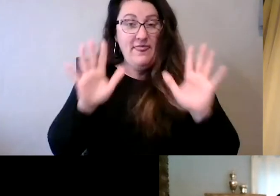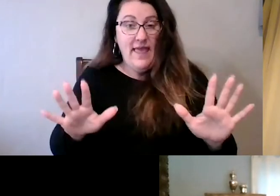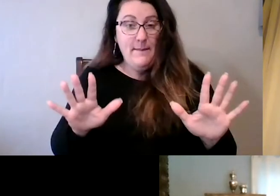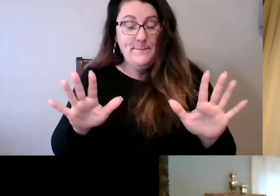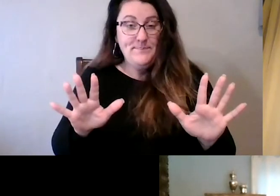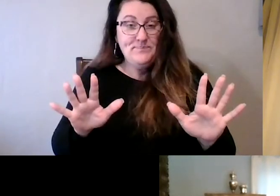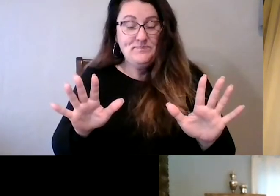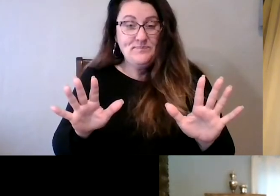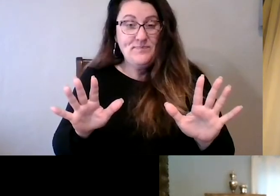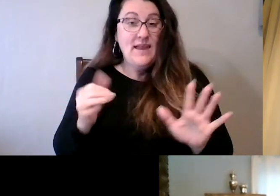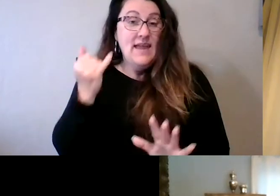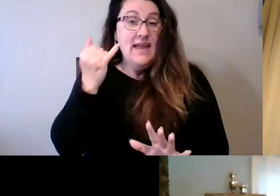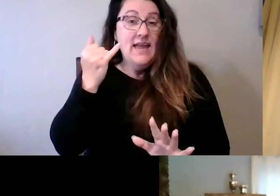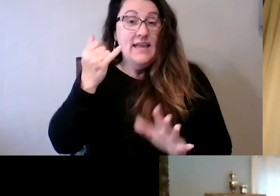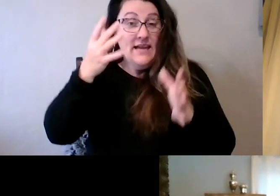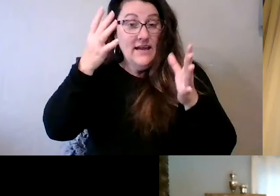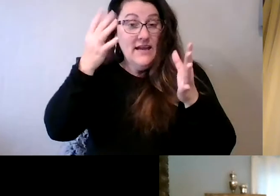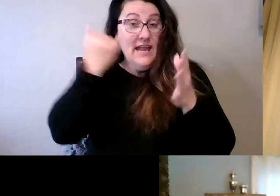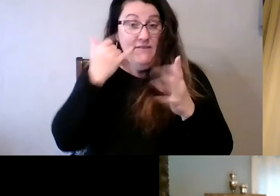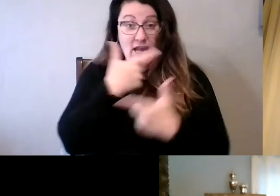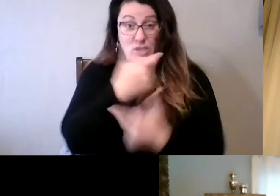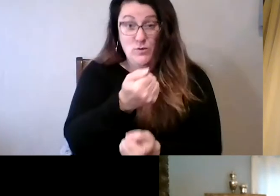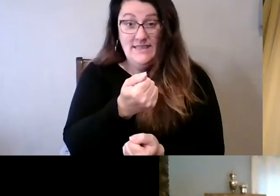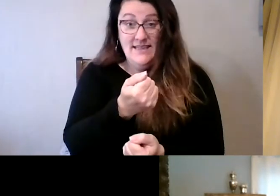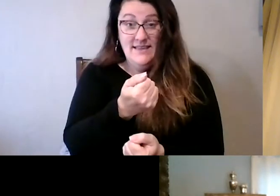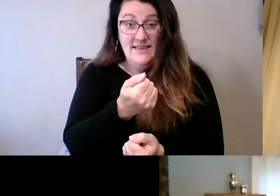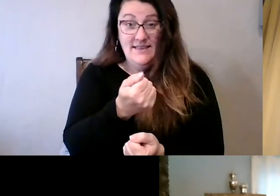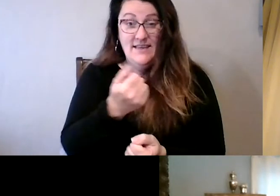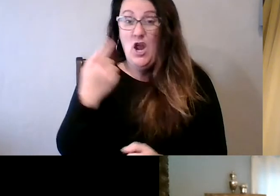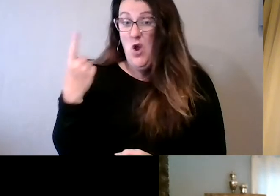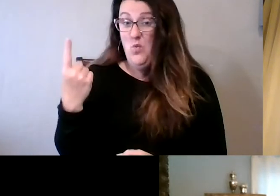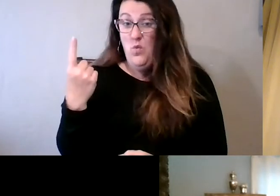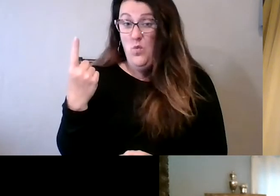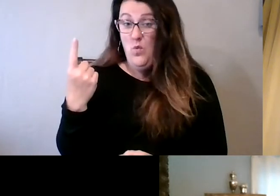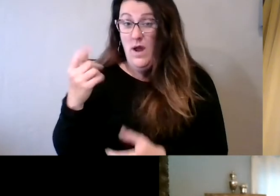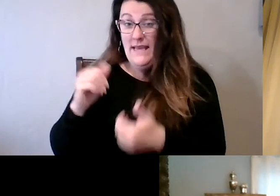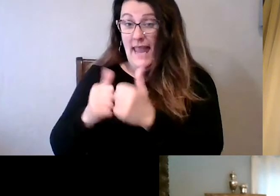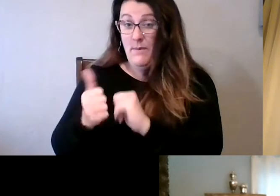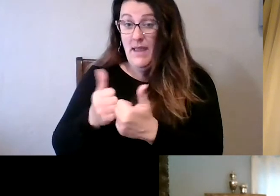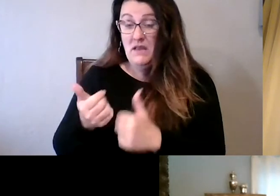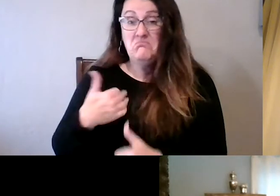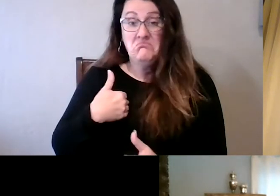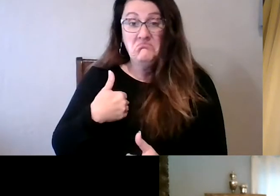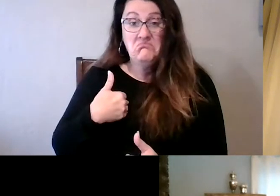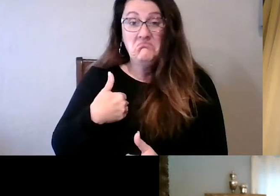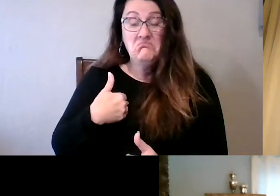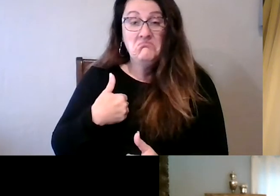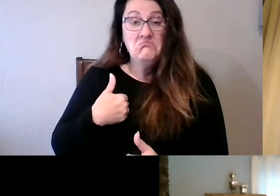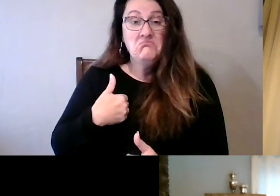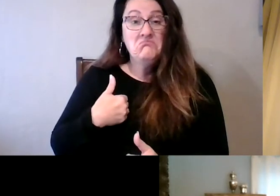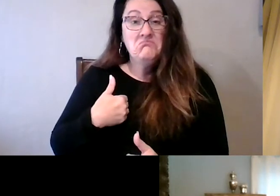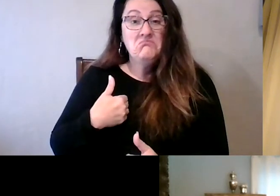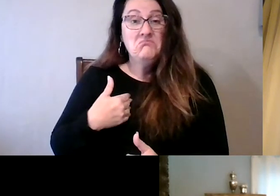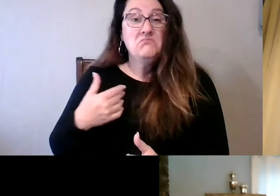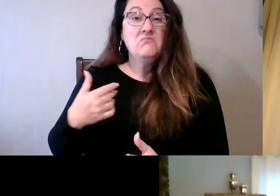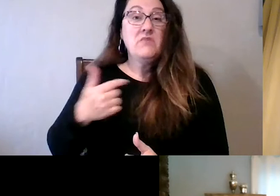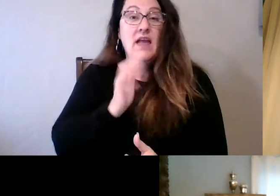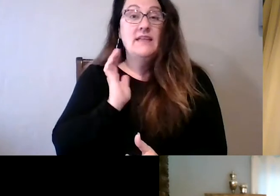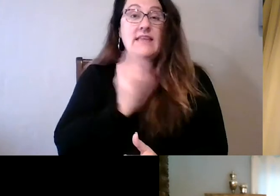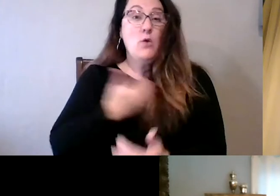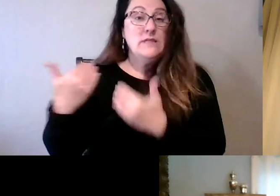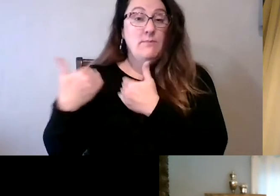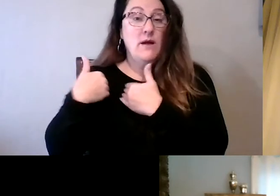it's up to us if they've already shown interest in one particular campaign. It's up to us to educate them, to get